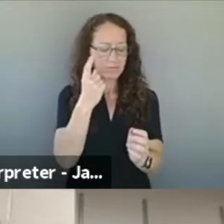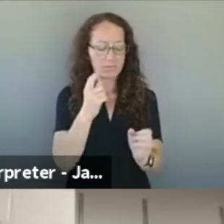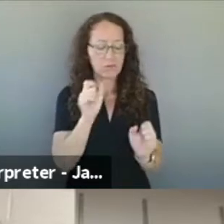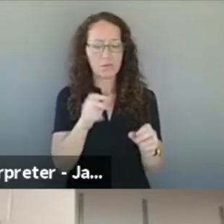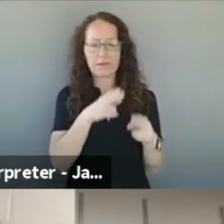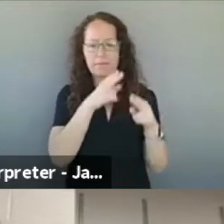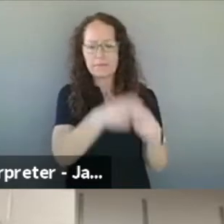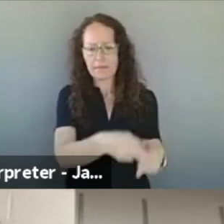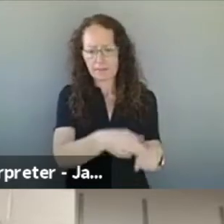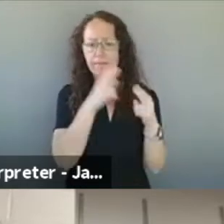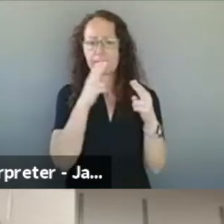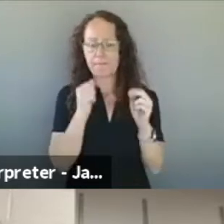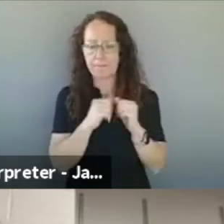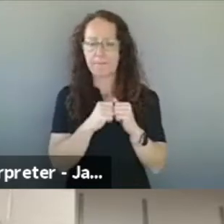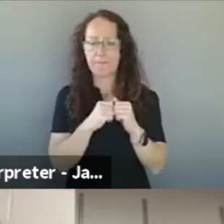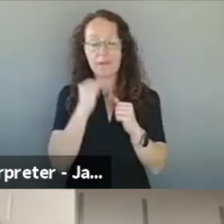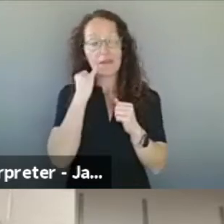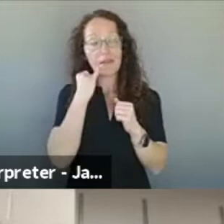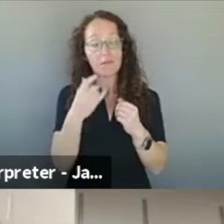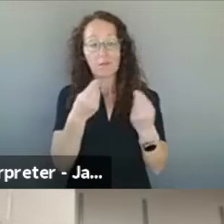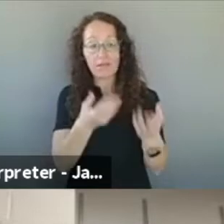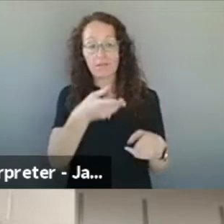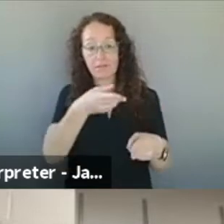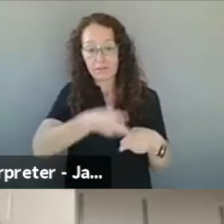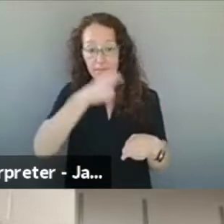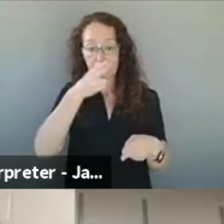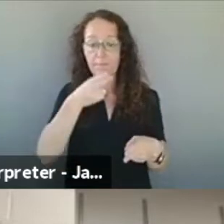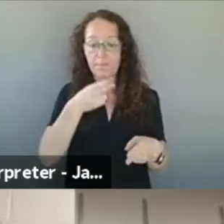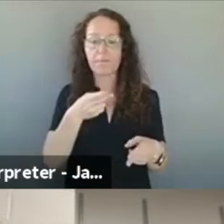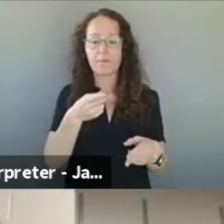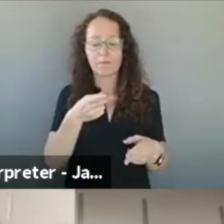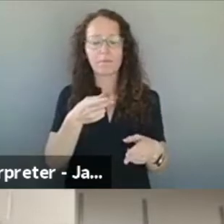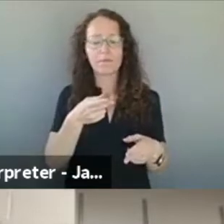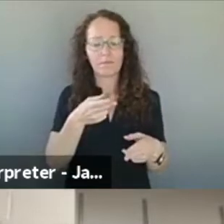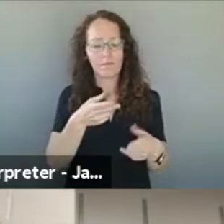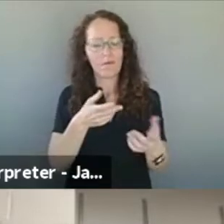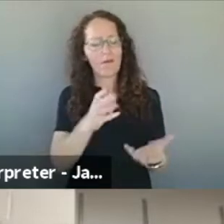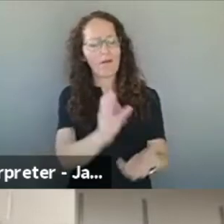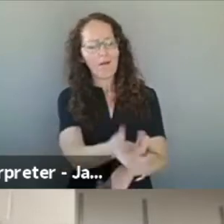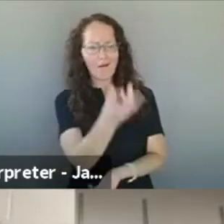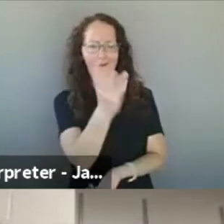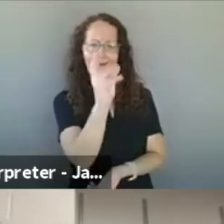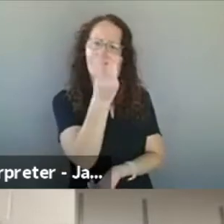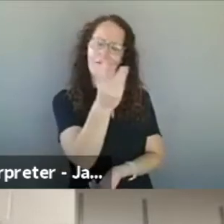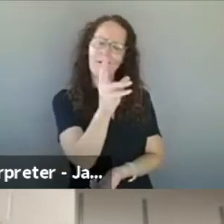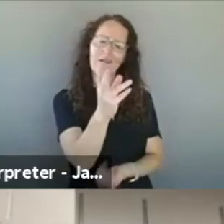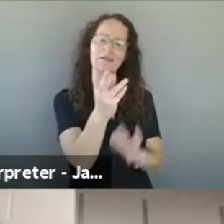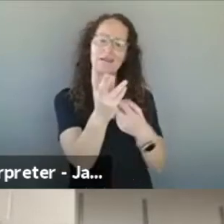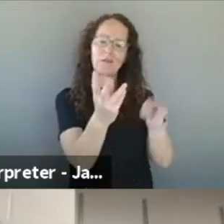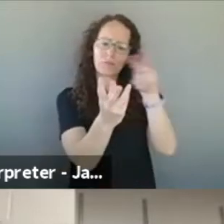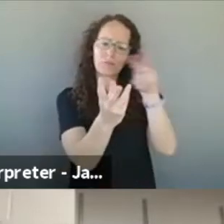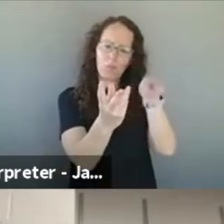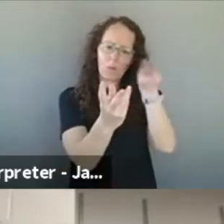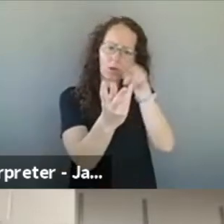Because when we name something, we can then begin to look at it and to heal it.